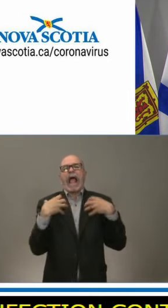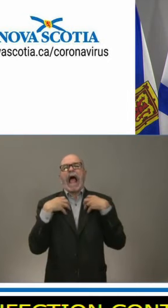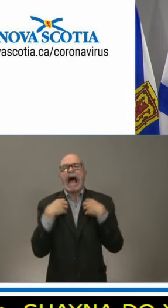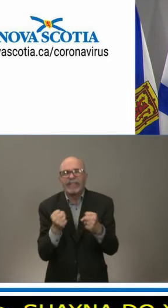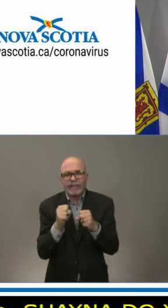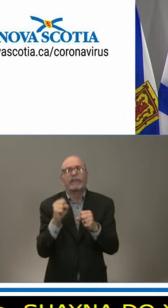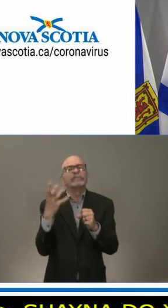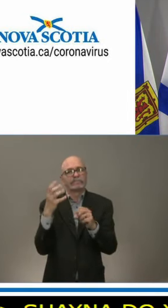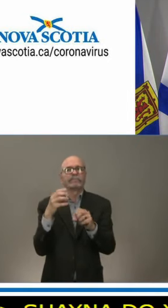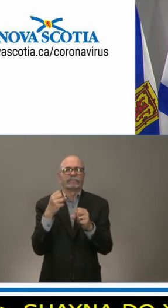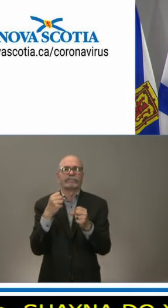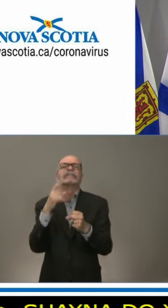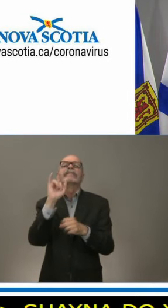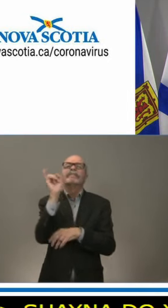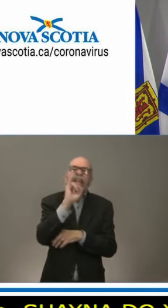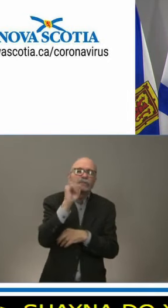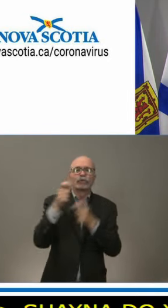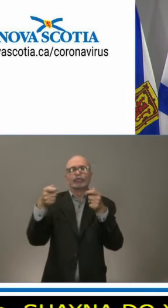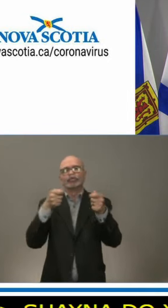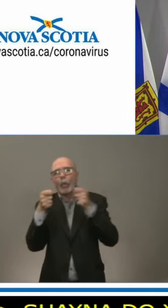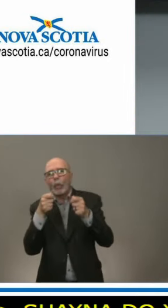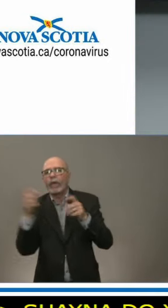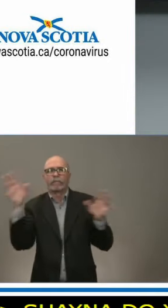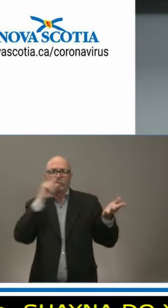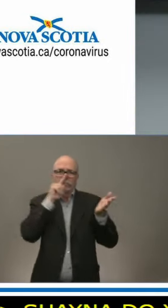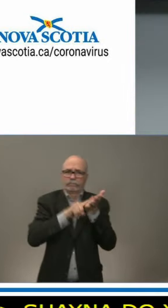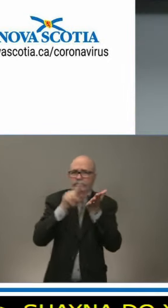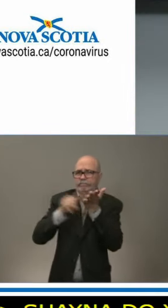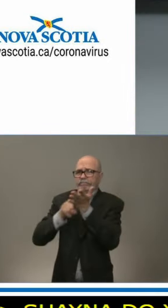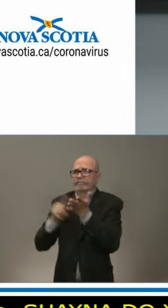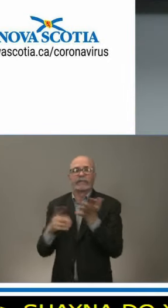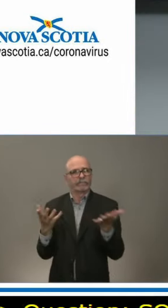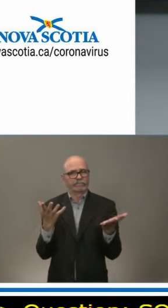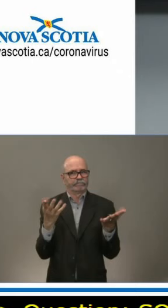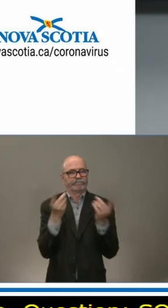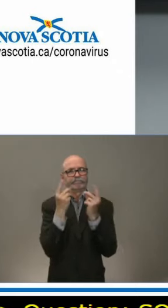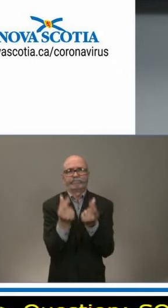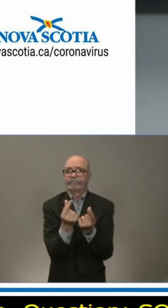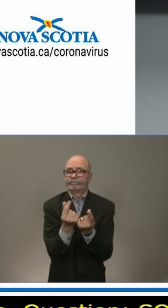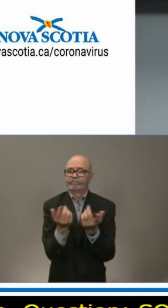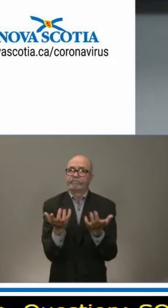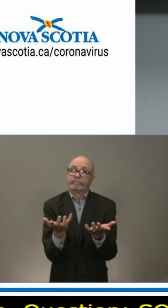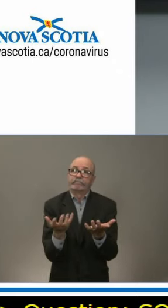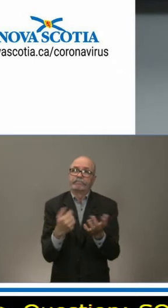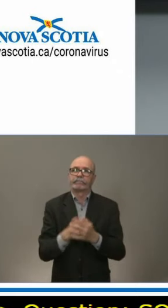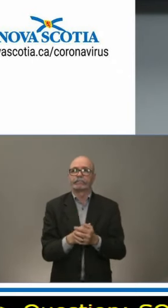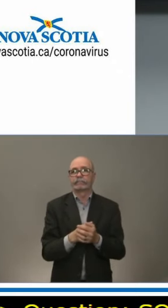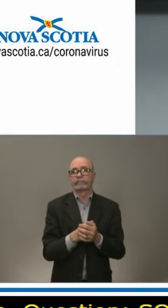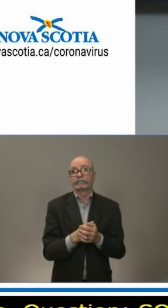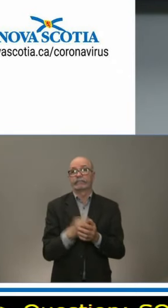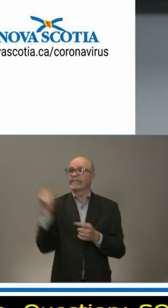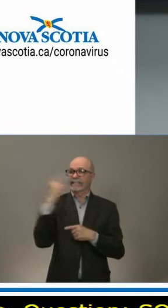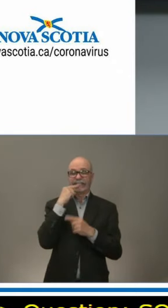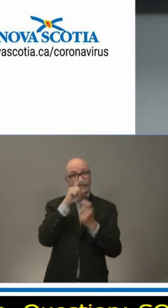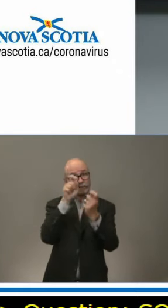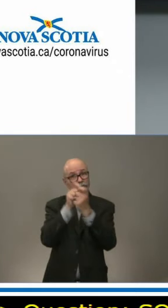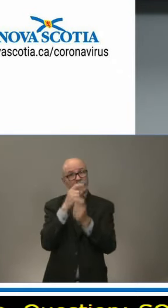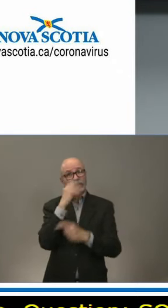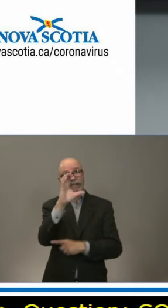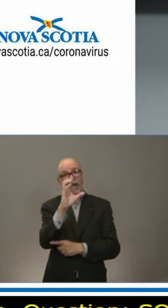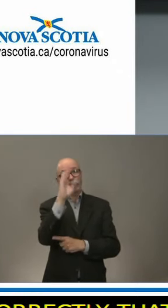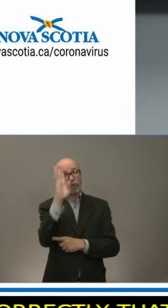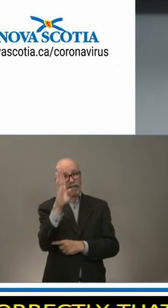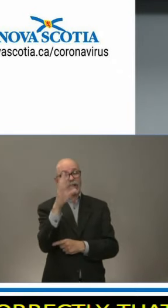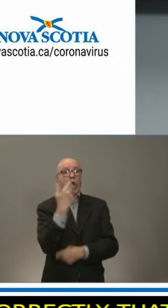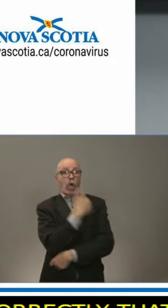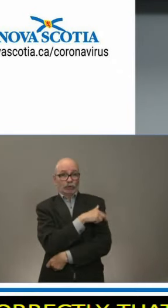Regional? So I haven't used those words, but you can come to that conclusion